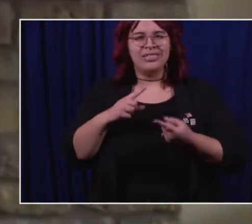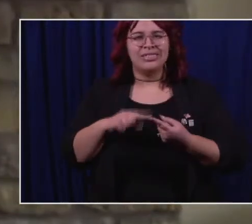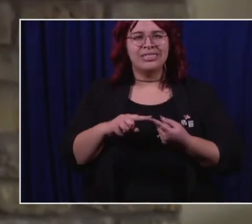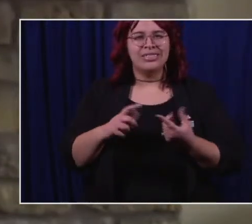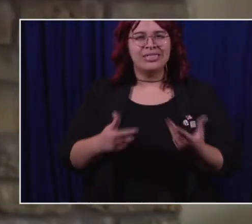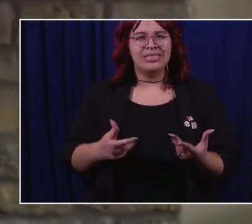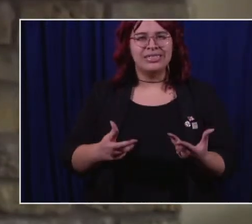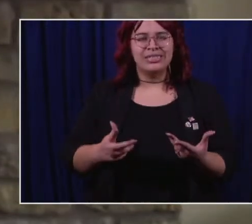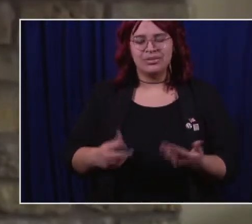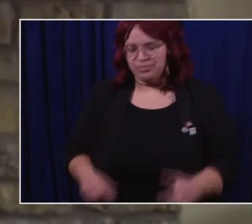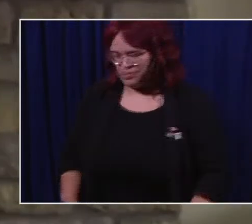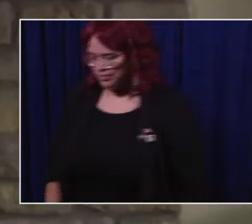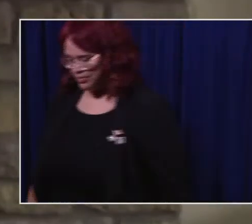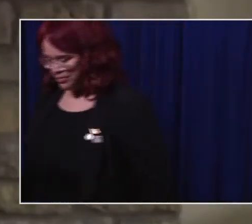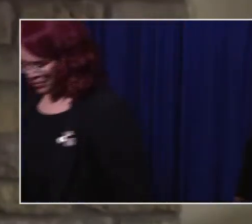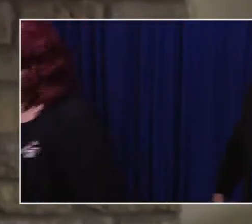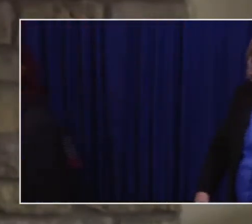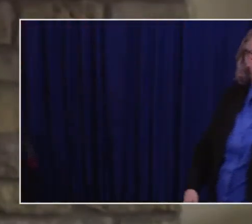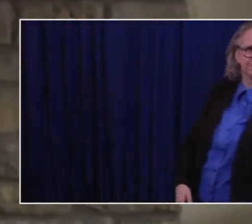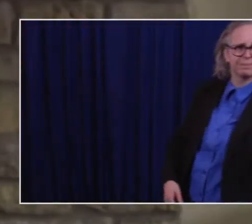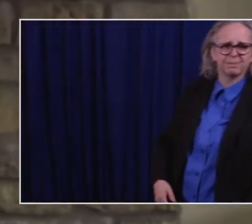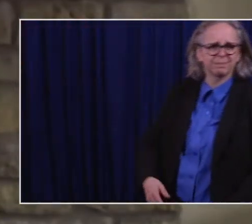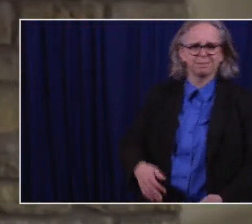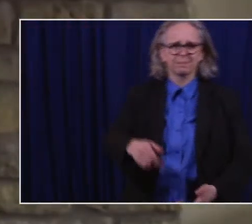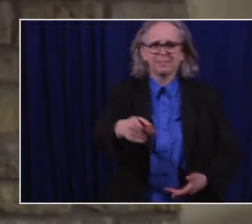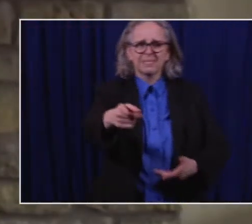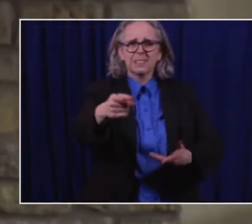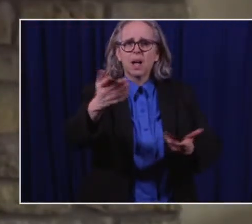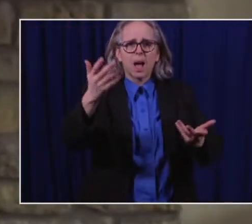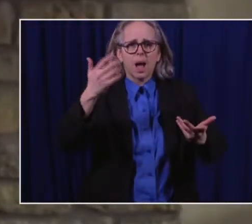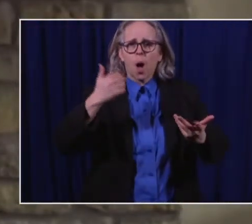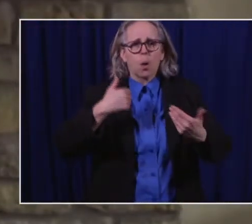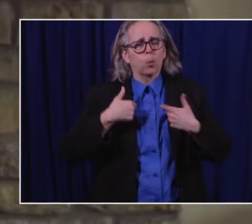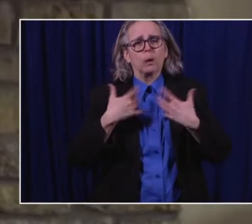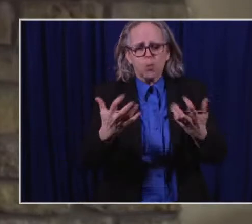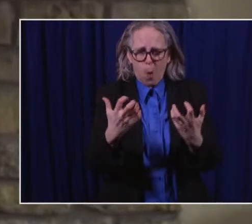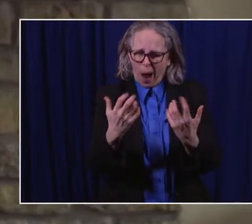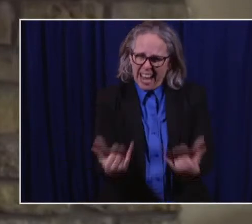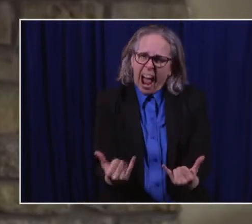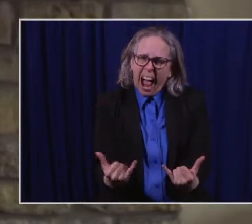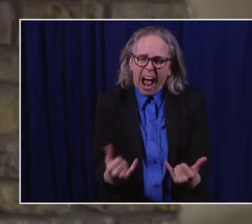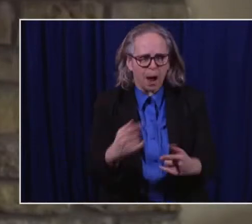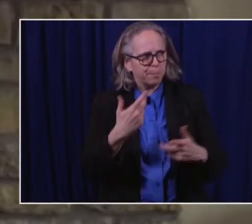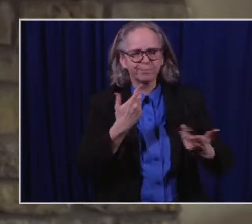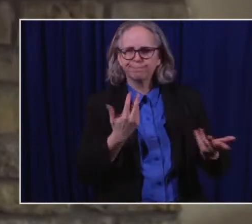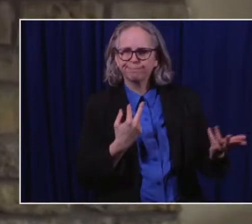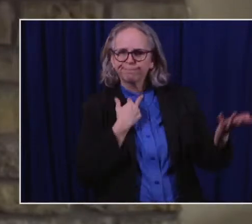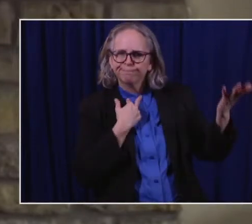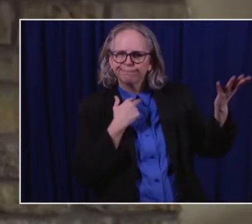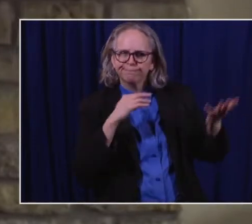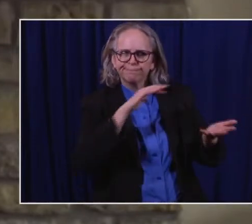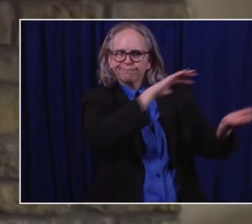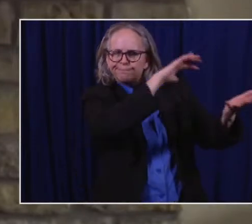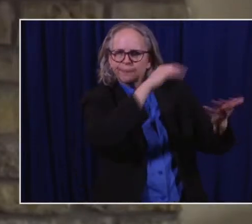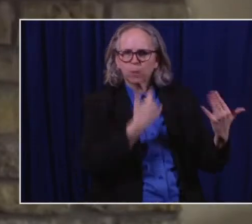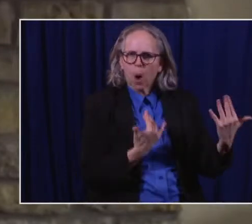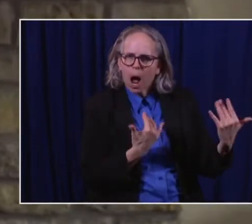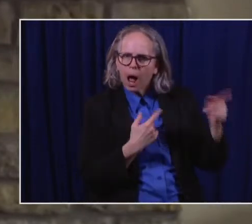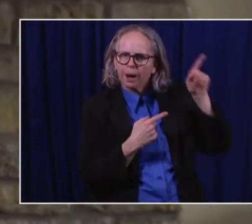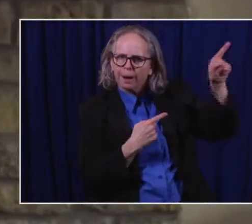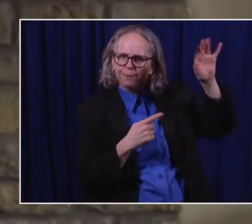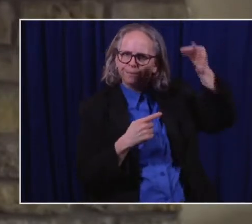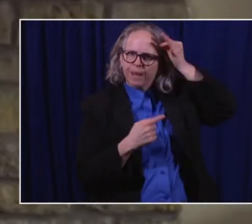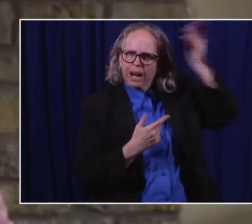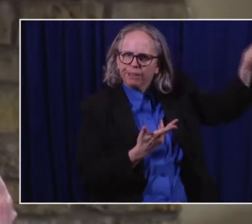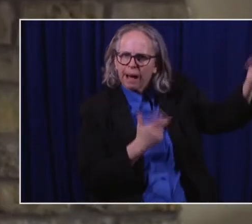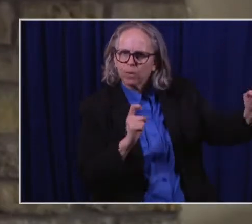can't get the vaccine soon enough. And as we've made plain to the Biden administration, we can do a lot of things in Ohio, but what we can't